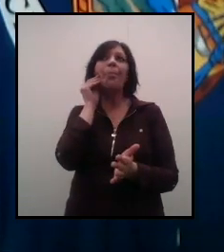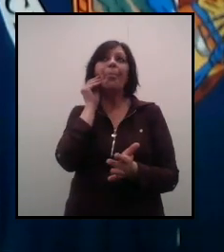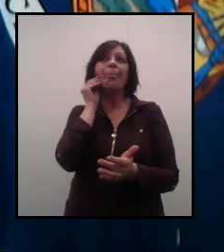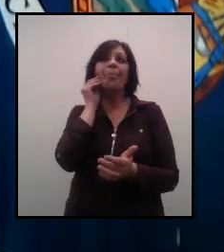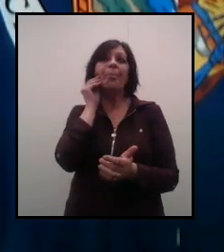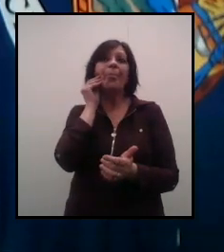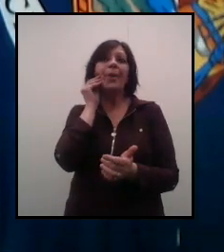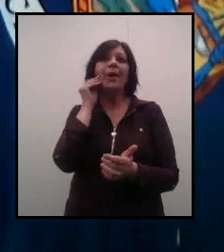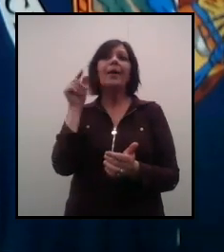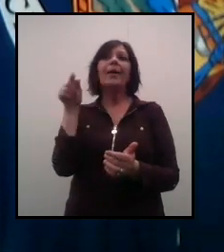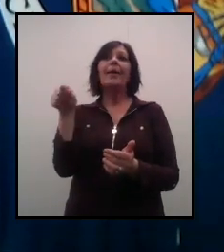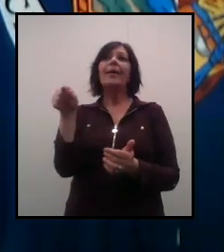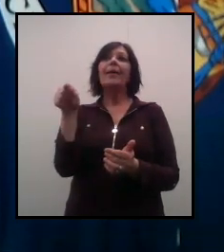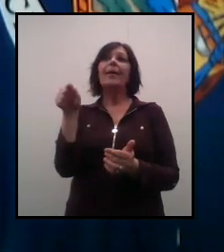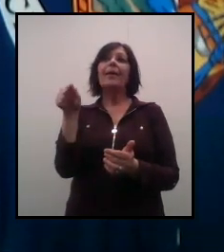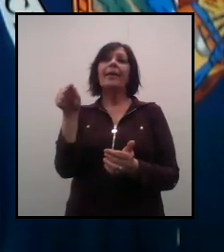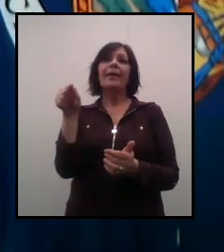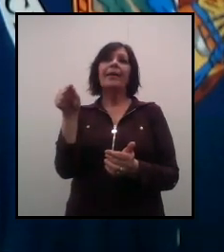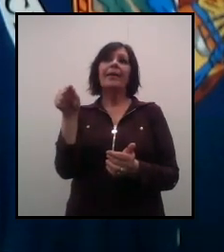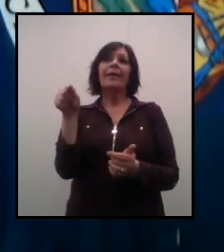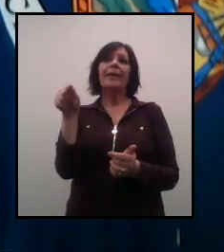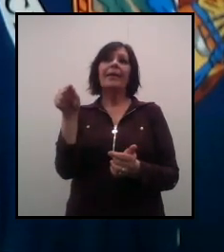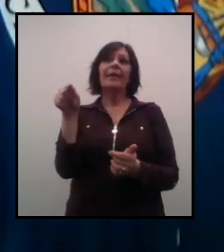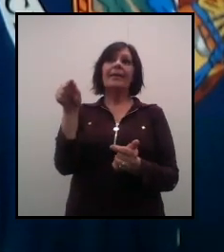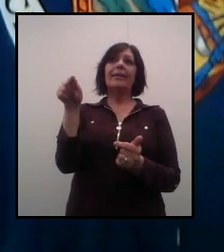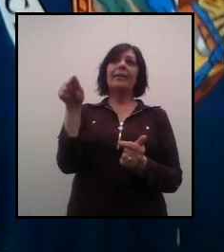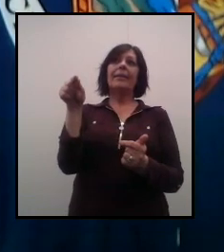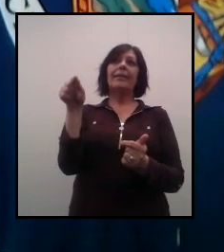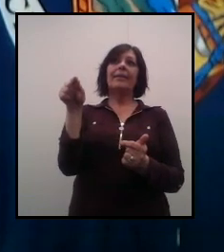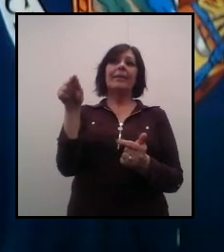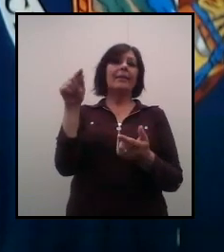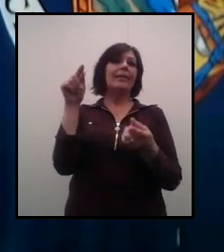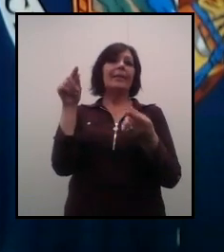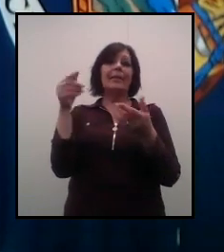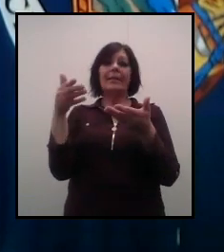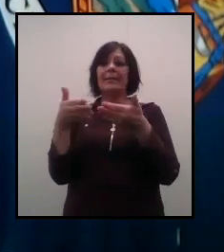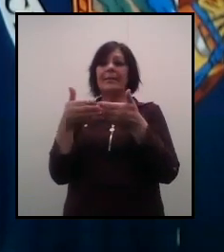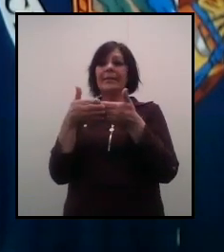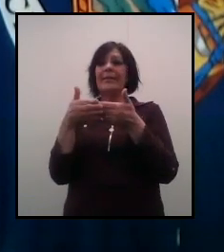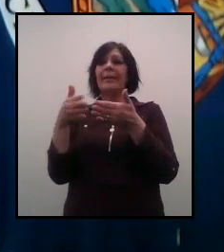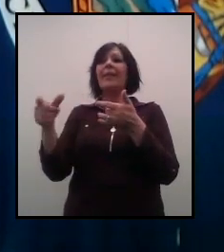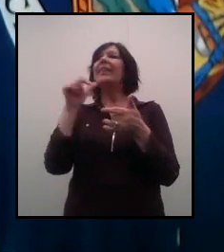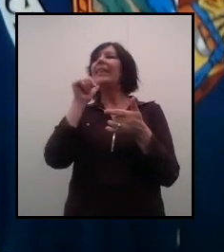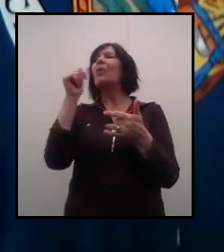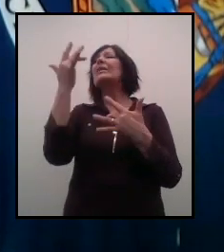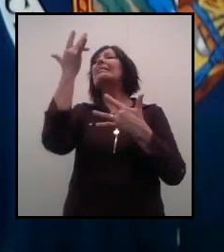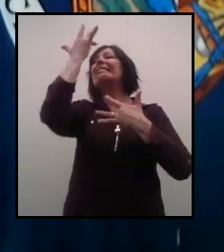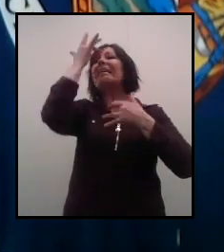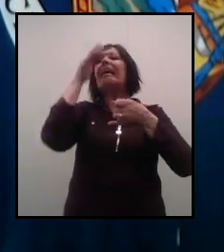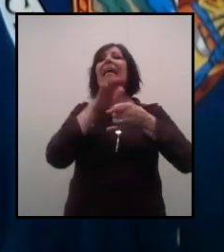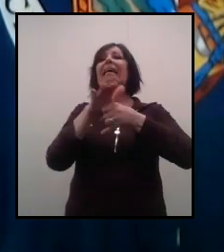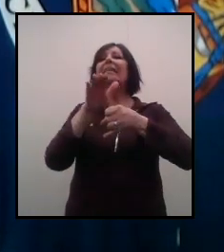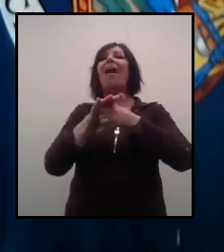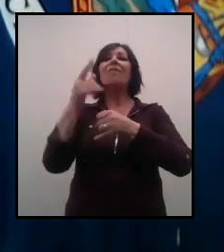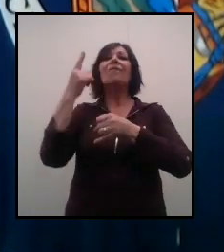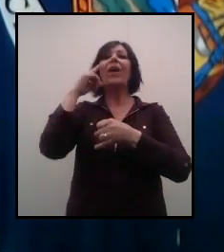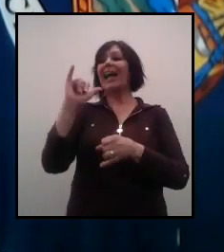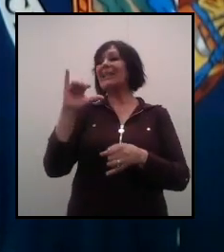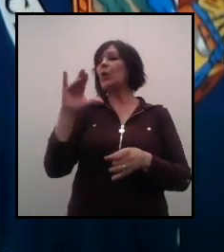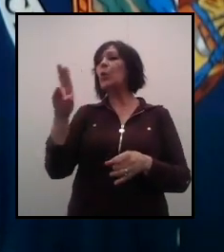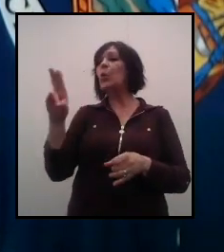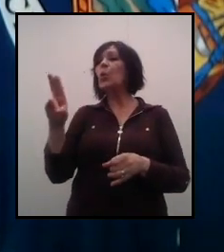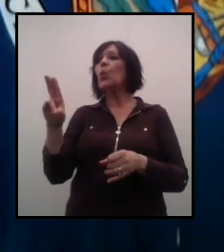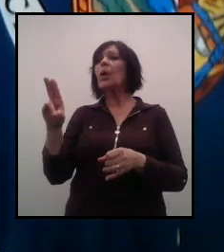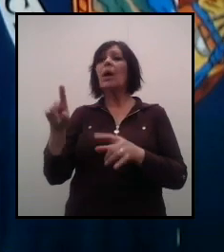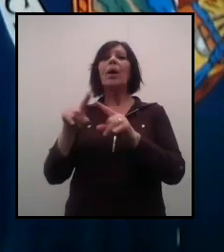a nursing home, or a long-term facility, to after they were not ill enough to require a long-term bed, or if they had